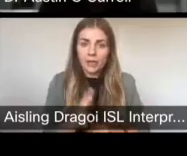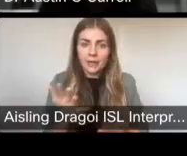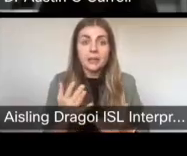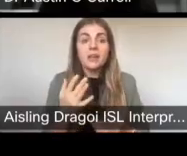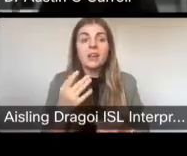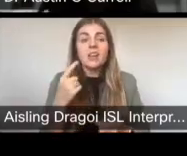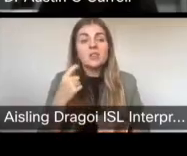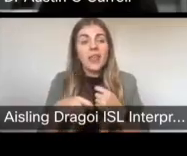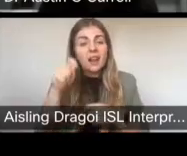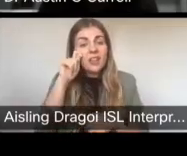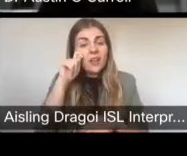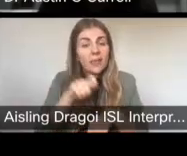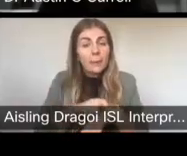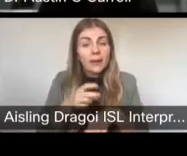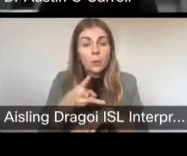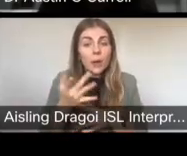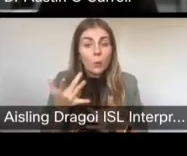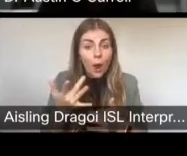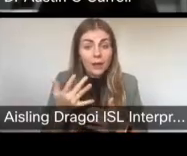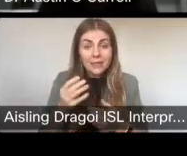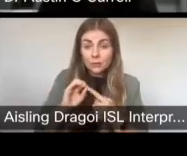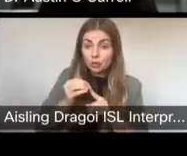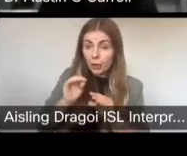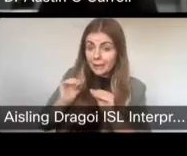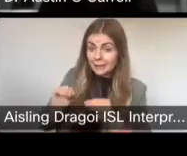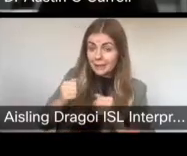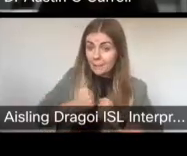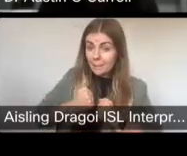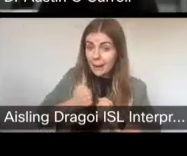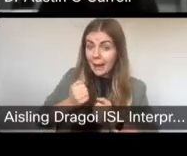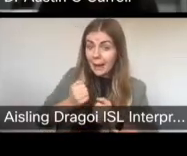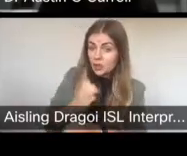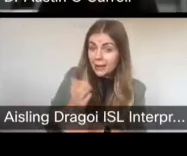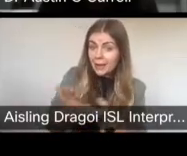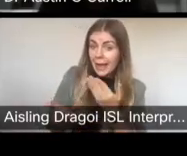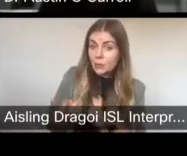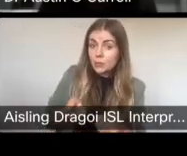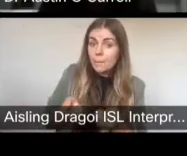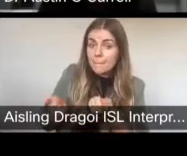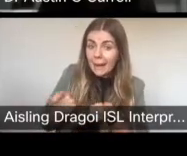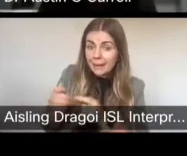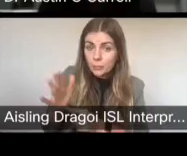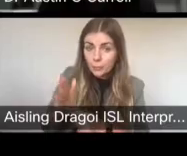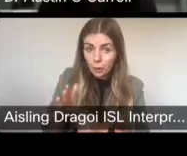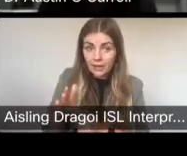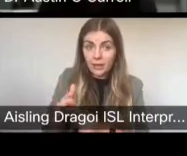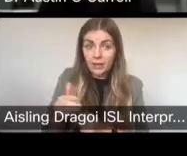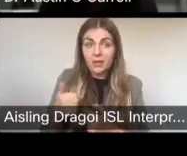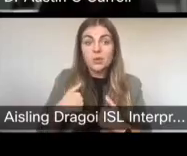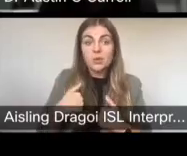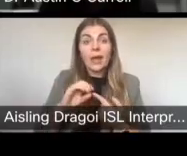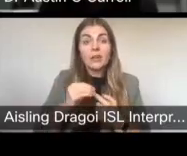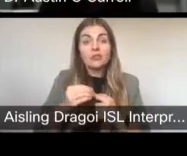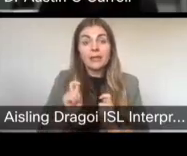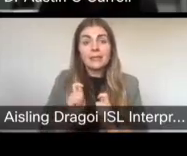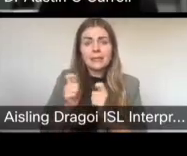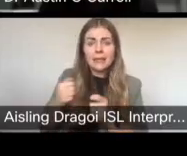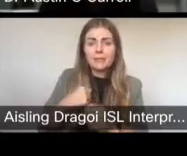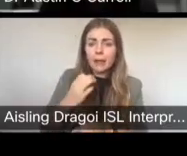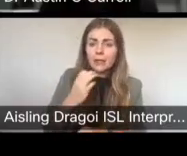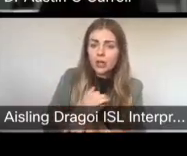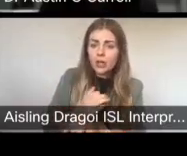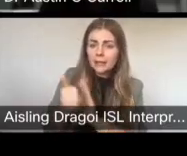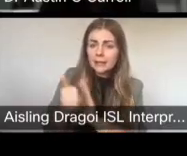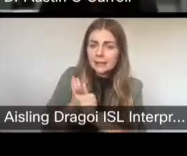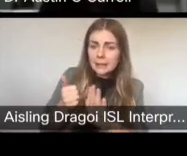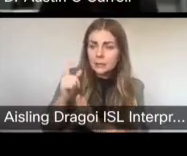parents, was to try and teach my child on how to manage it. So I tried to give her the skills to be able to name the bullying, to be able to